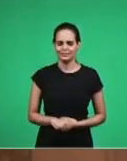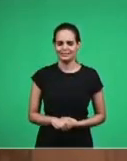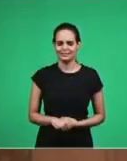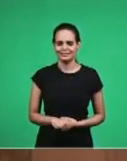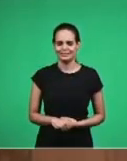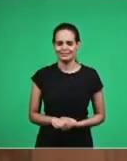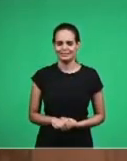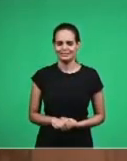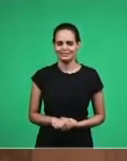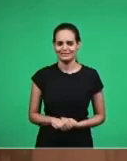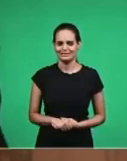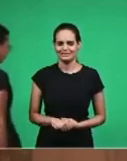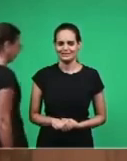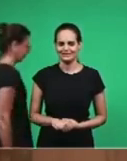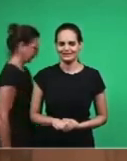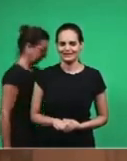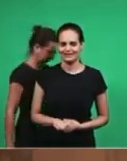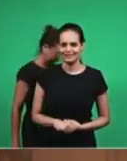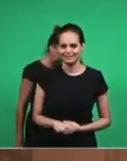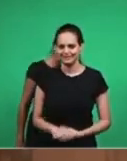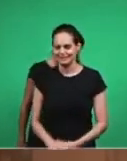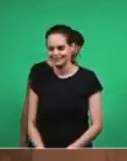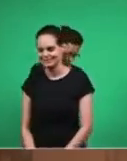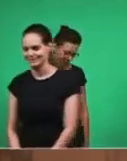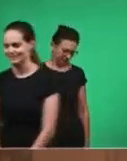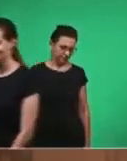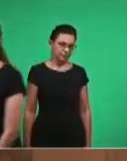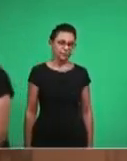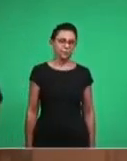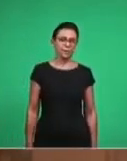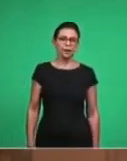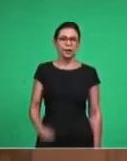the changing in his position, in his perspective.